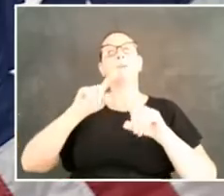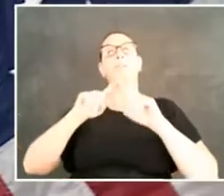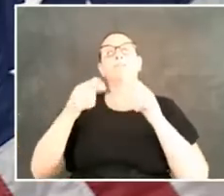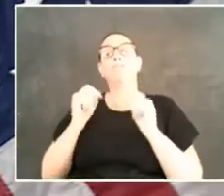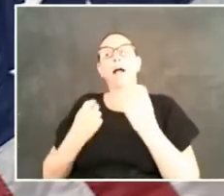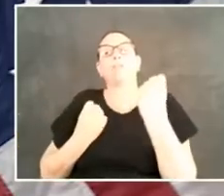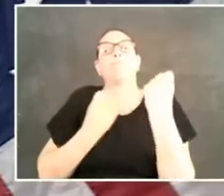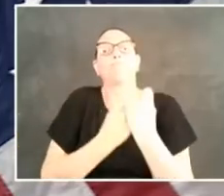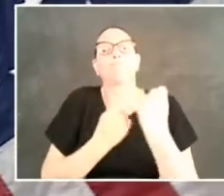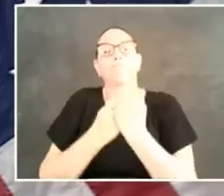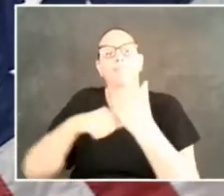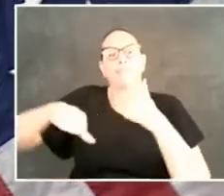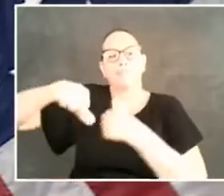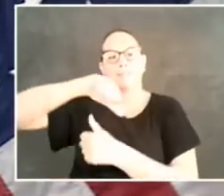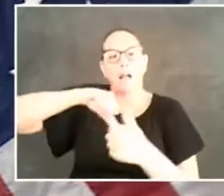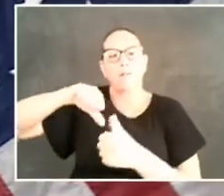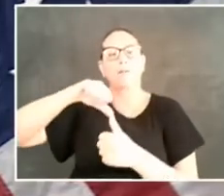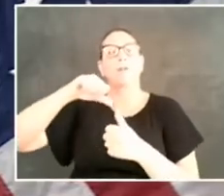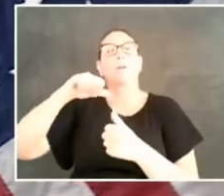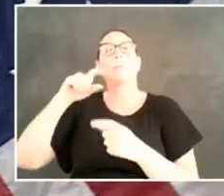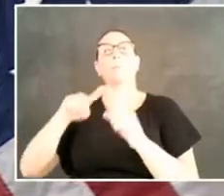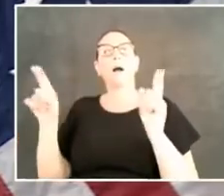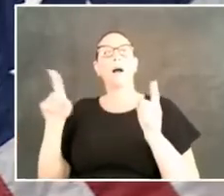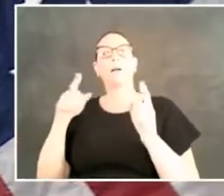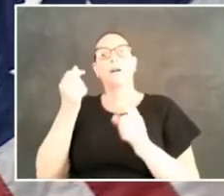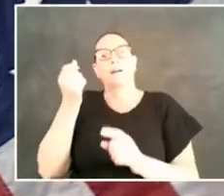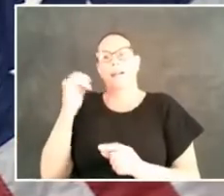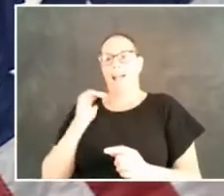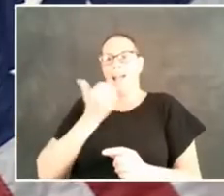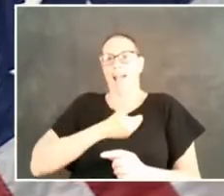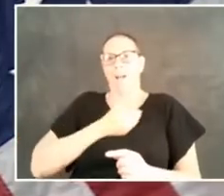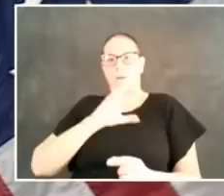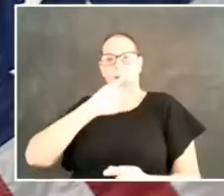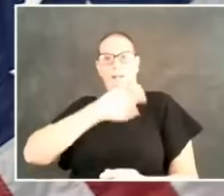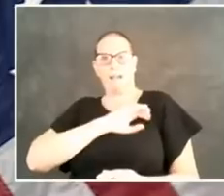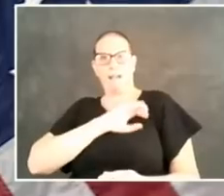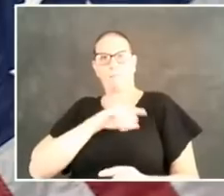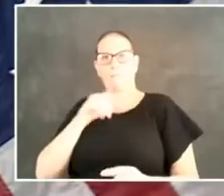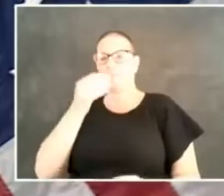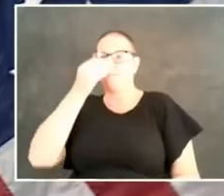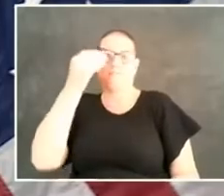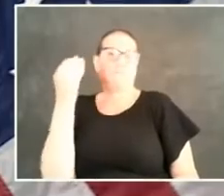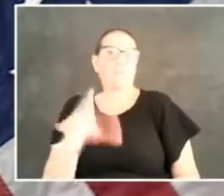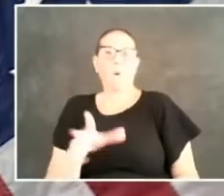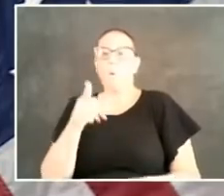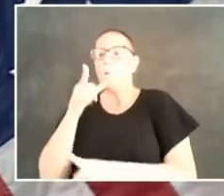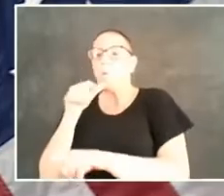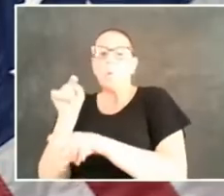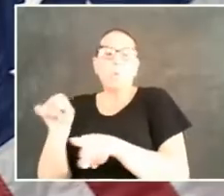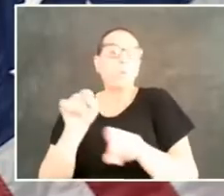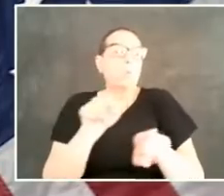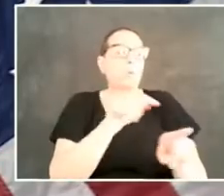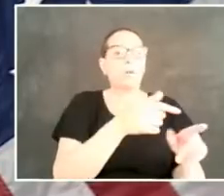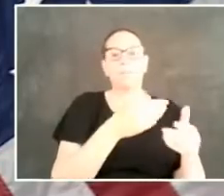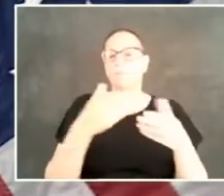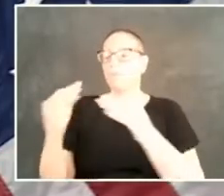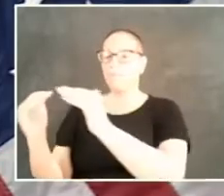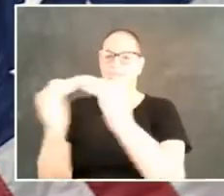want to make this an entirely consistent reality. I I want it to be abundantly